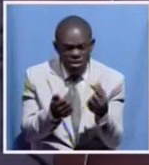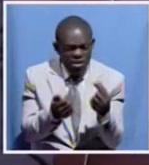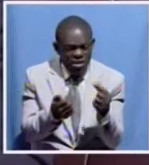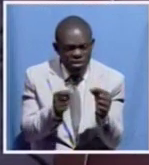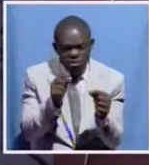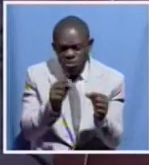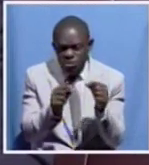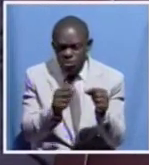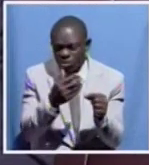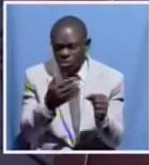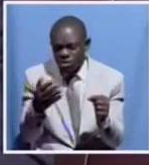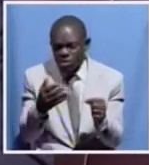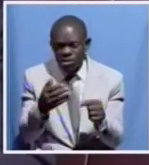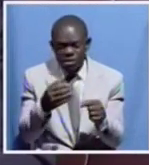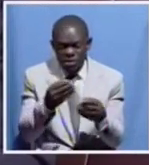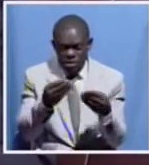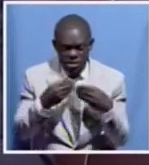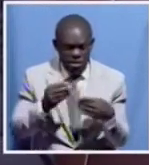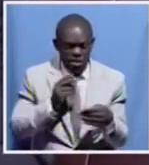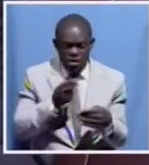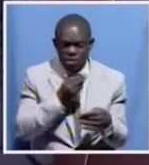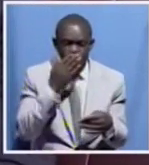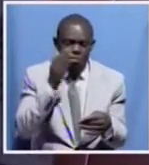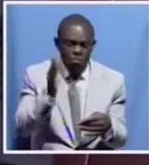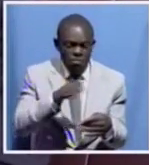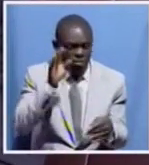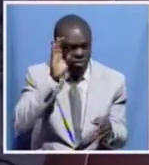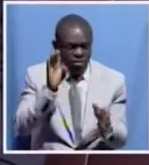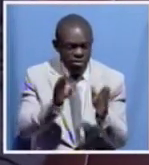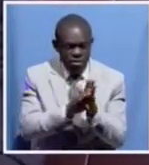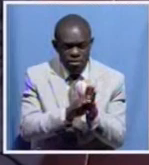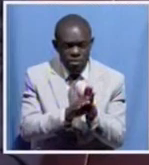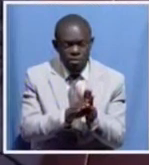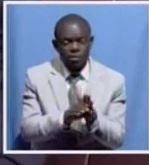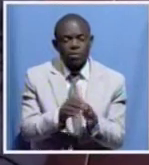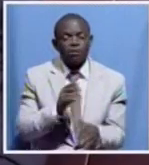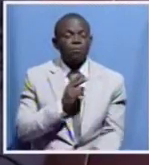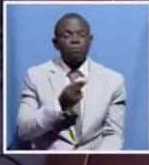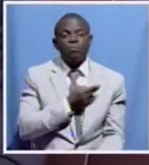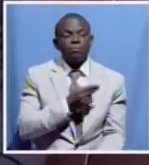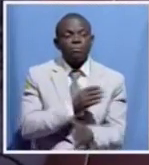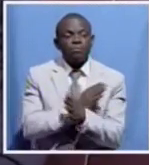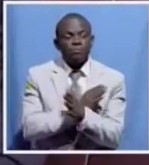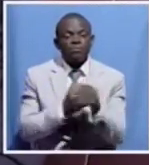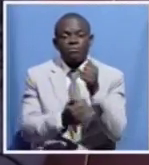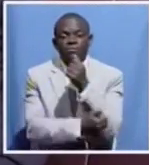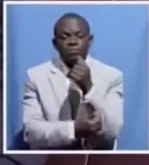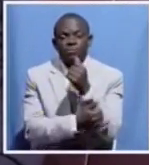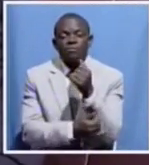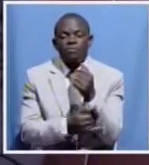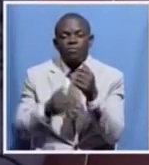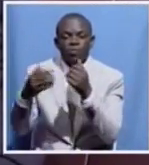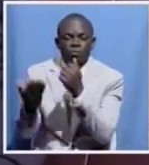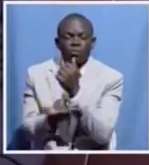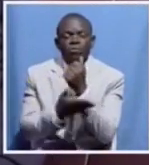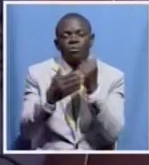it gives us a bad image. Look, we are a country that has been accepting refugees from neighboring countries and